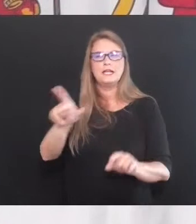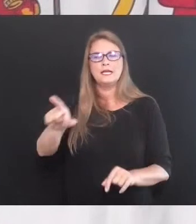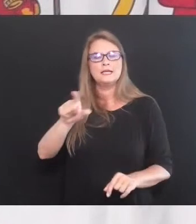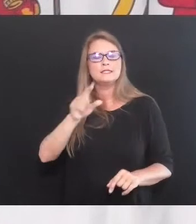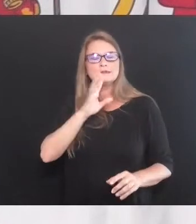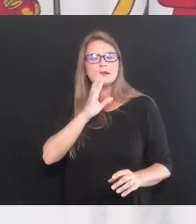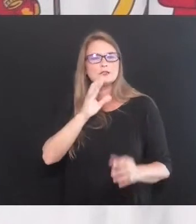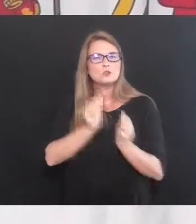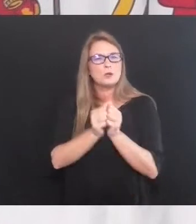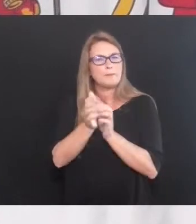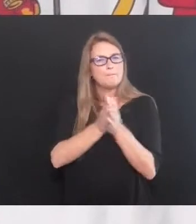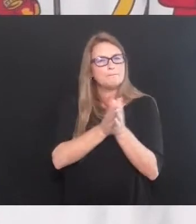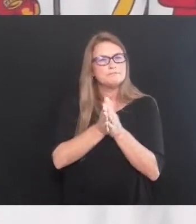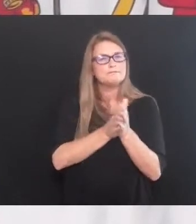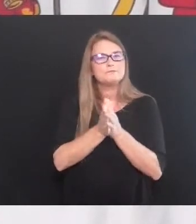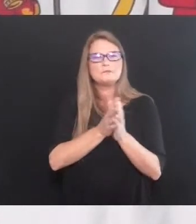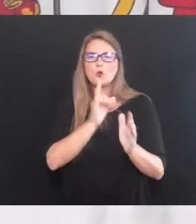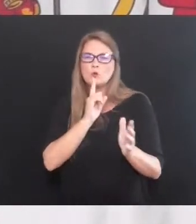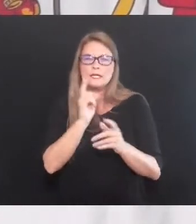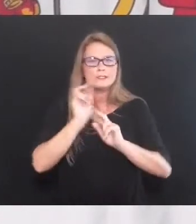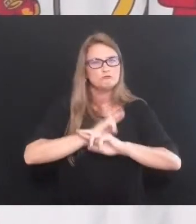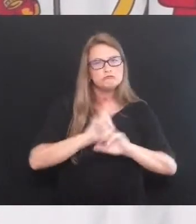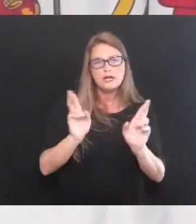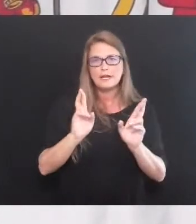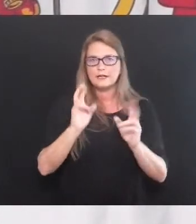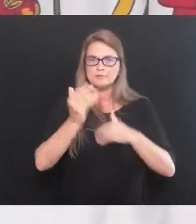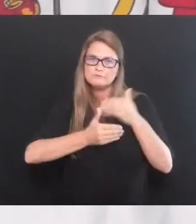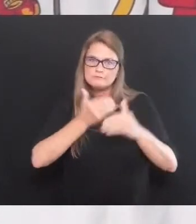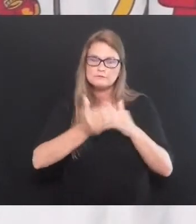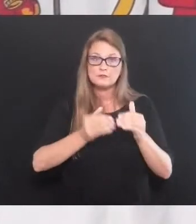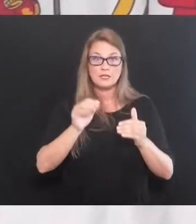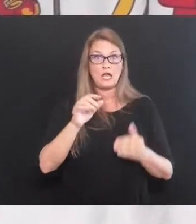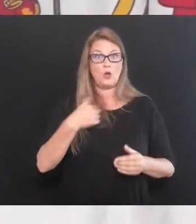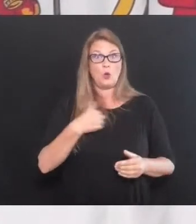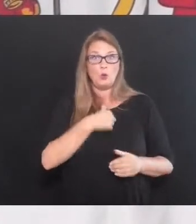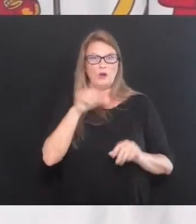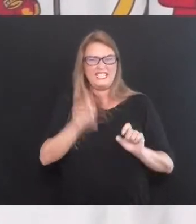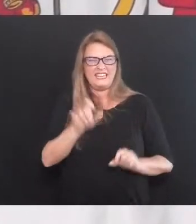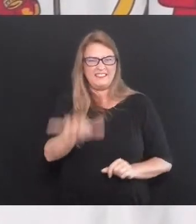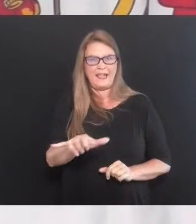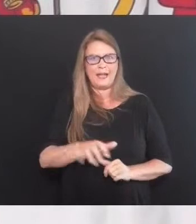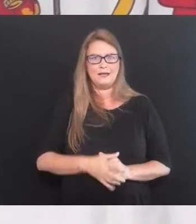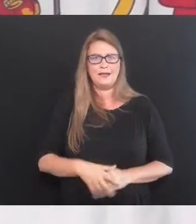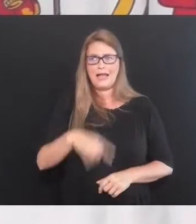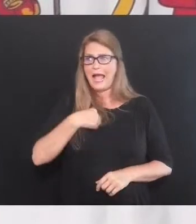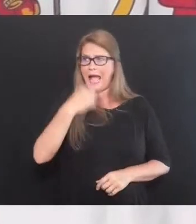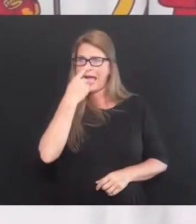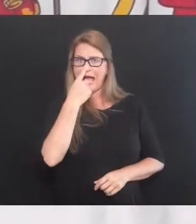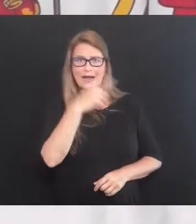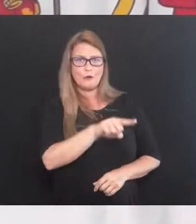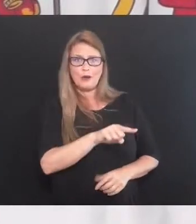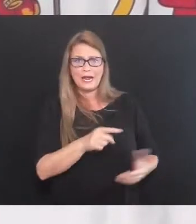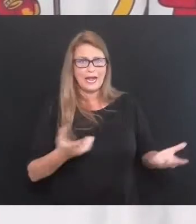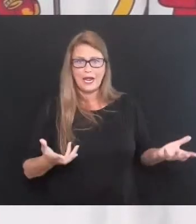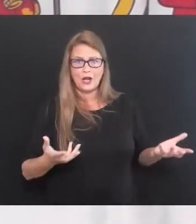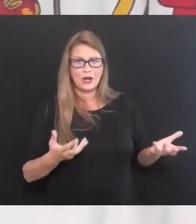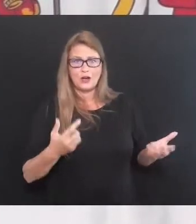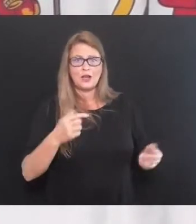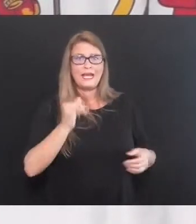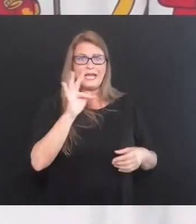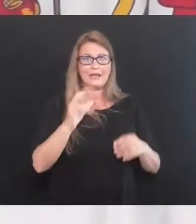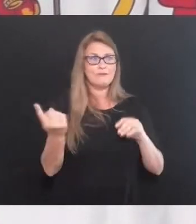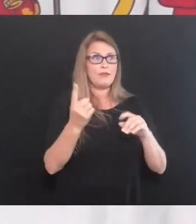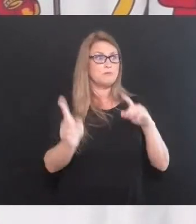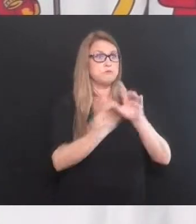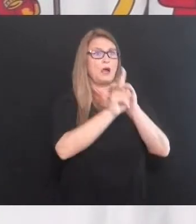with enthusiasm, and he's on it. And that's what we need to do. I don't care we got a cannonball to the stomach here.